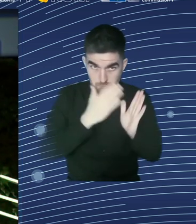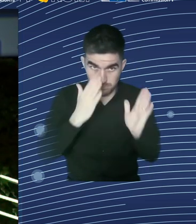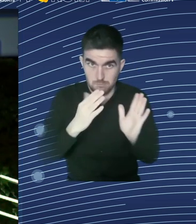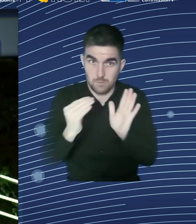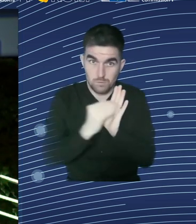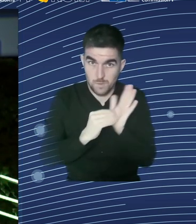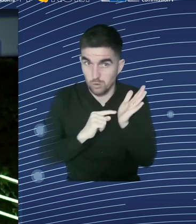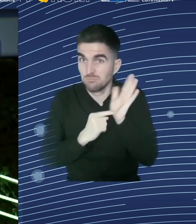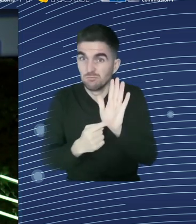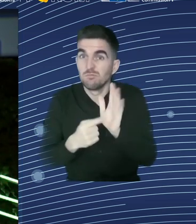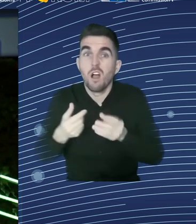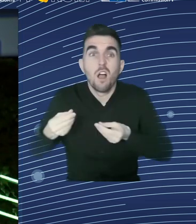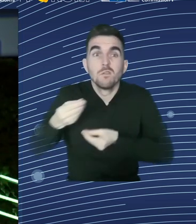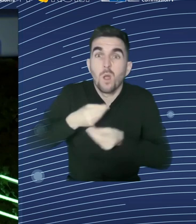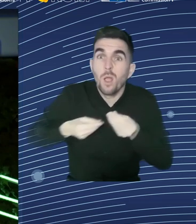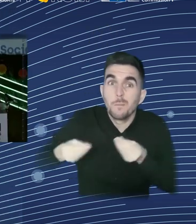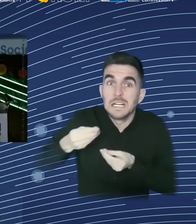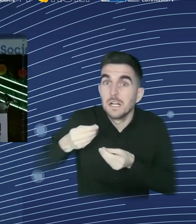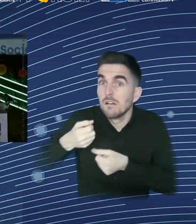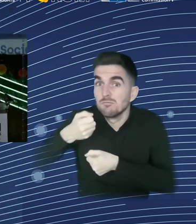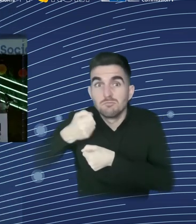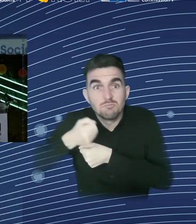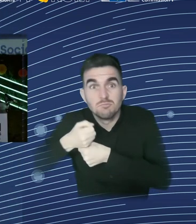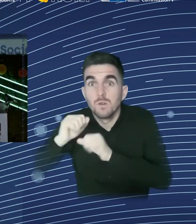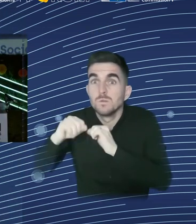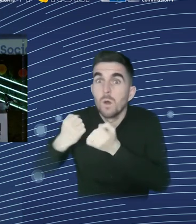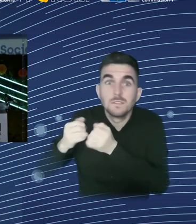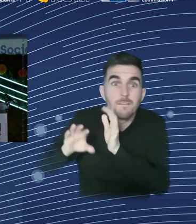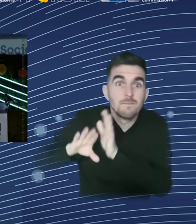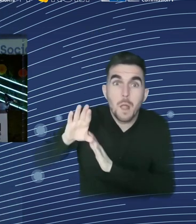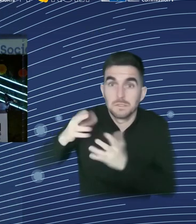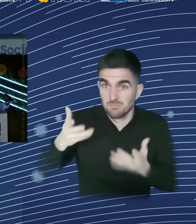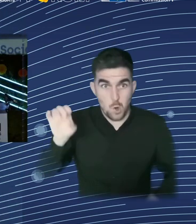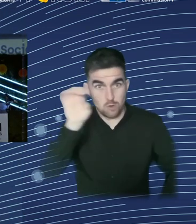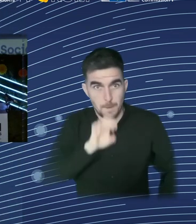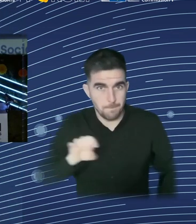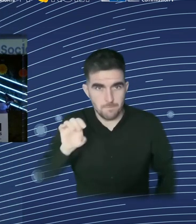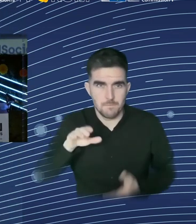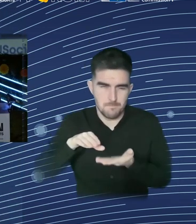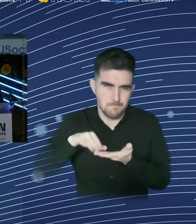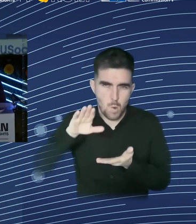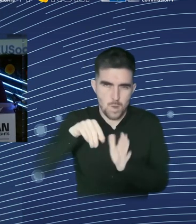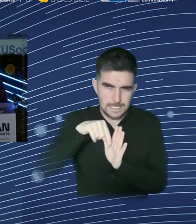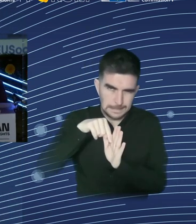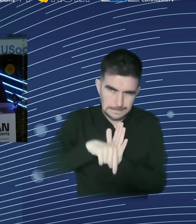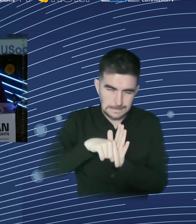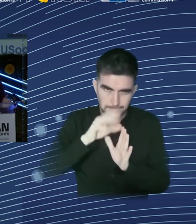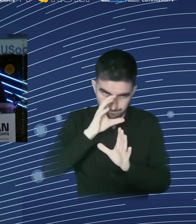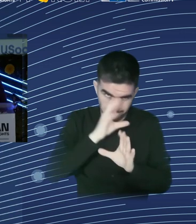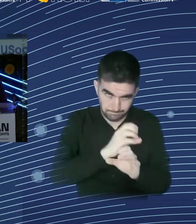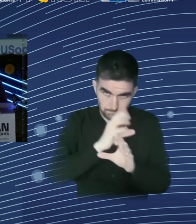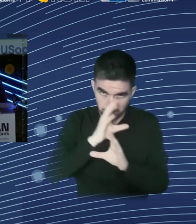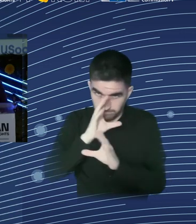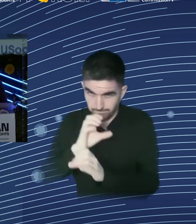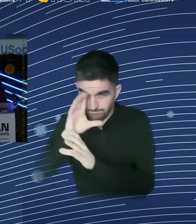shortages, and also showcases examples of policies that might help identify, might